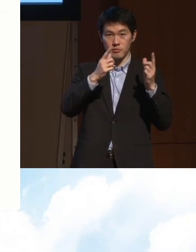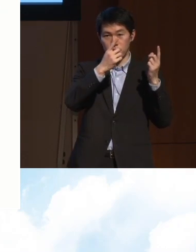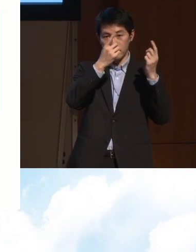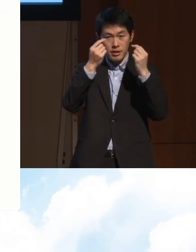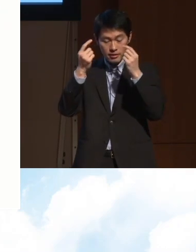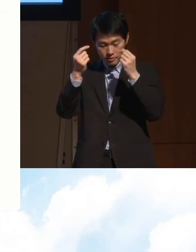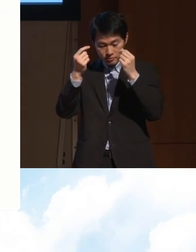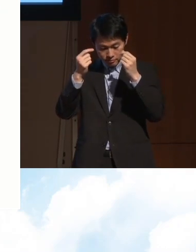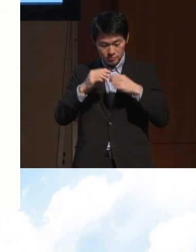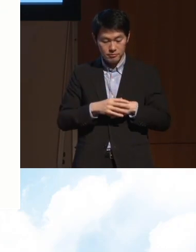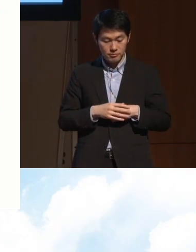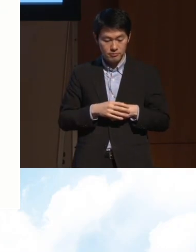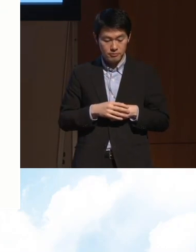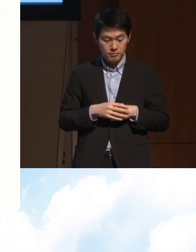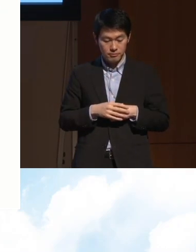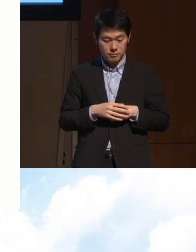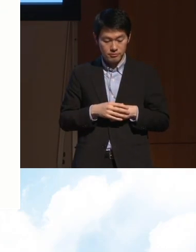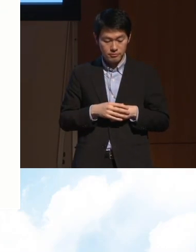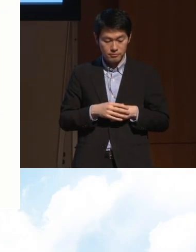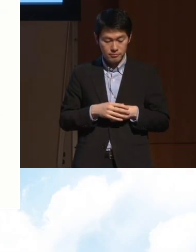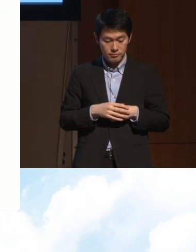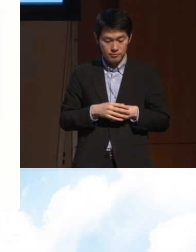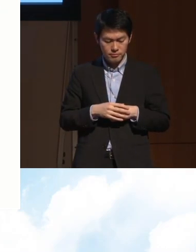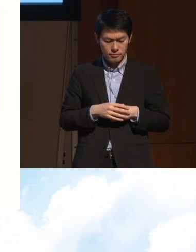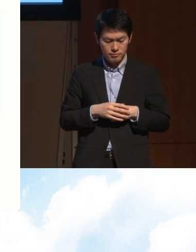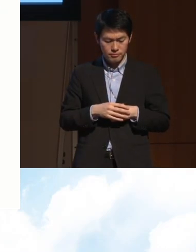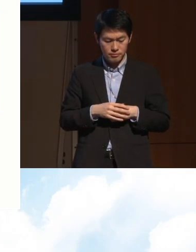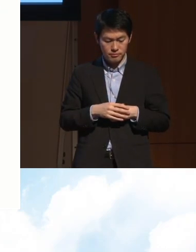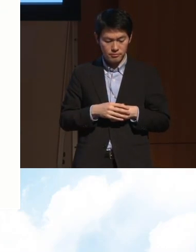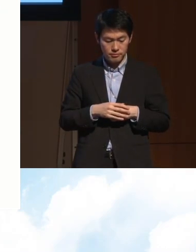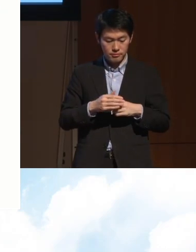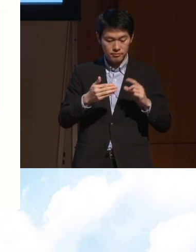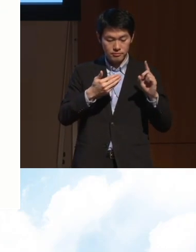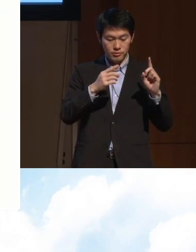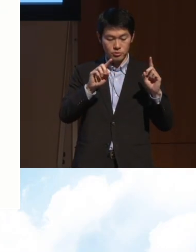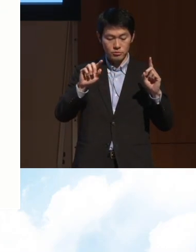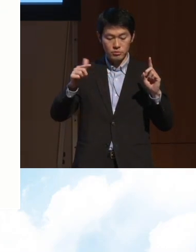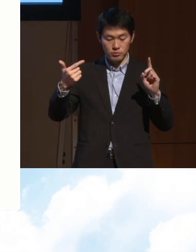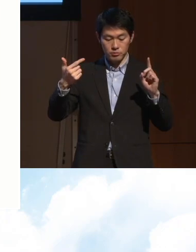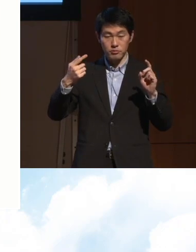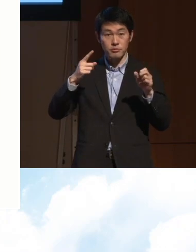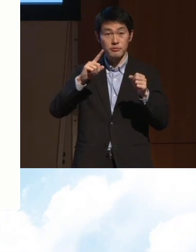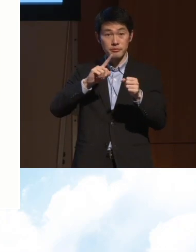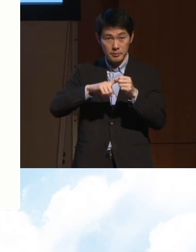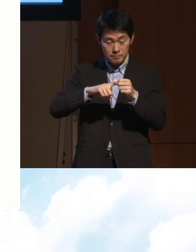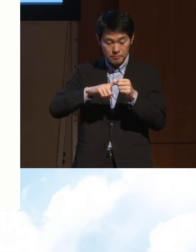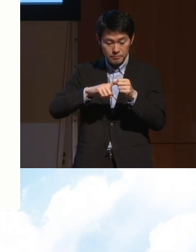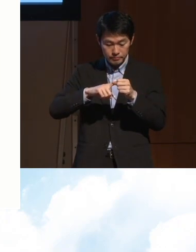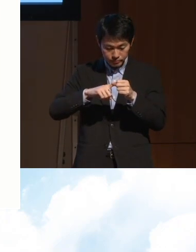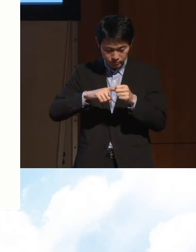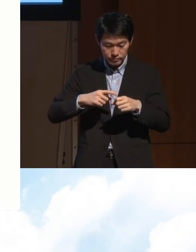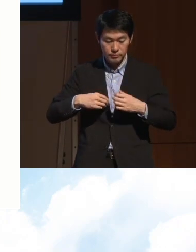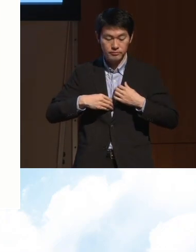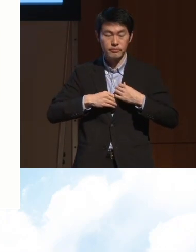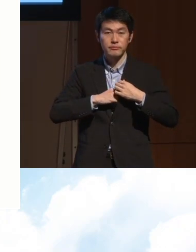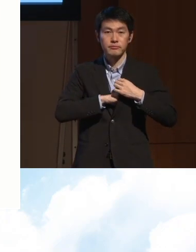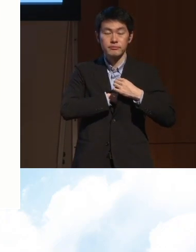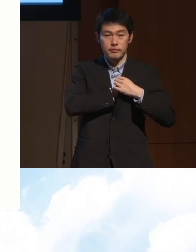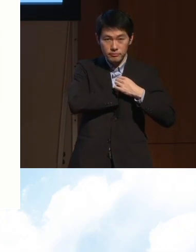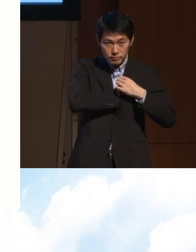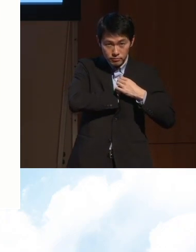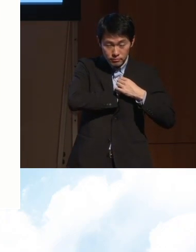was established to be an Institute of Medical Science, University of Tokyo. And our institute